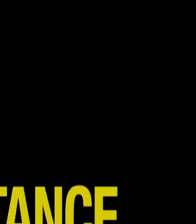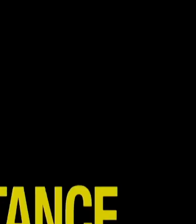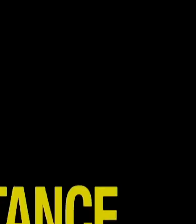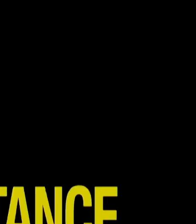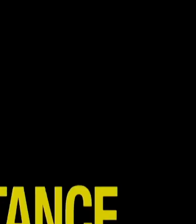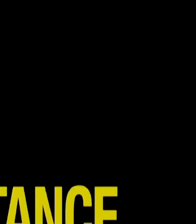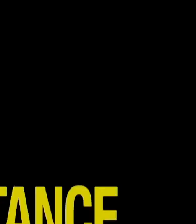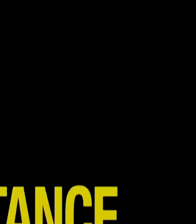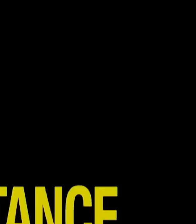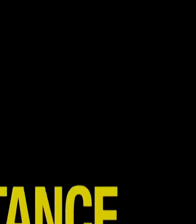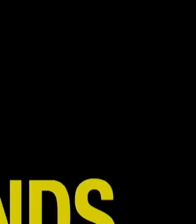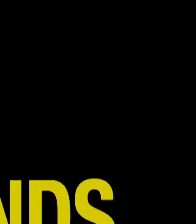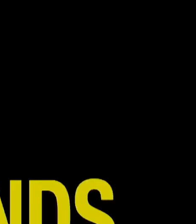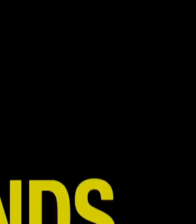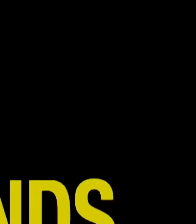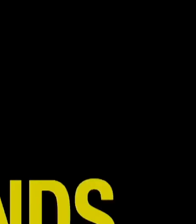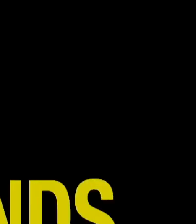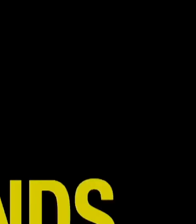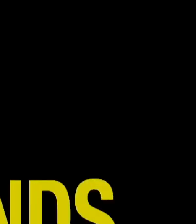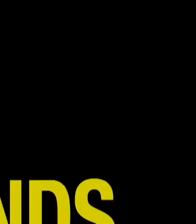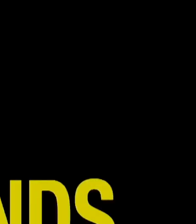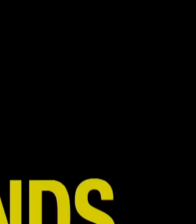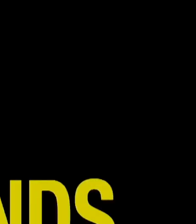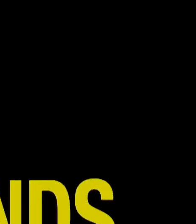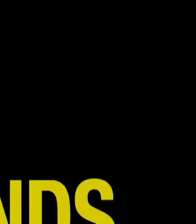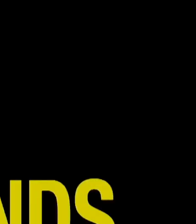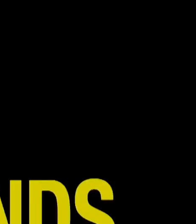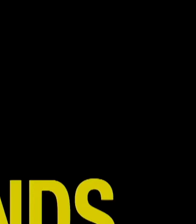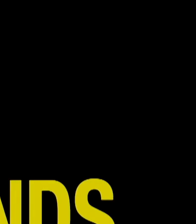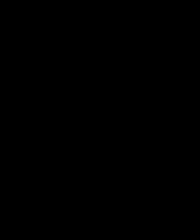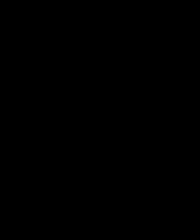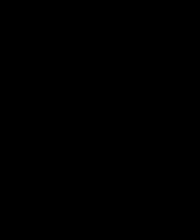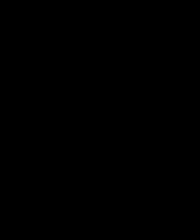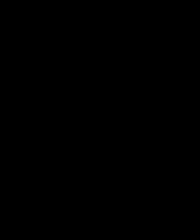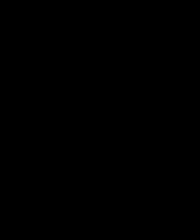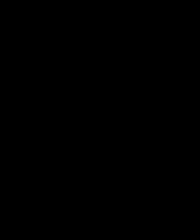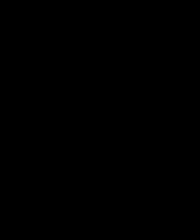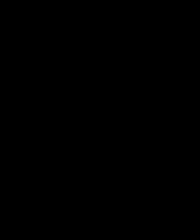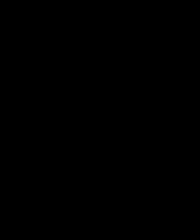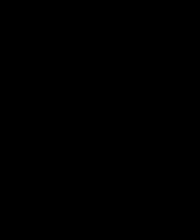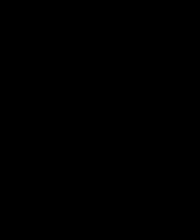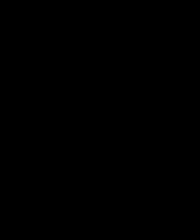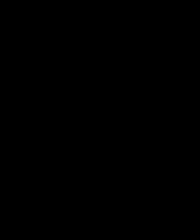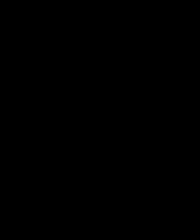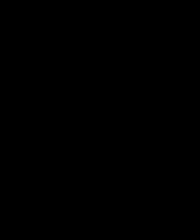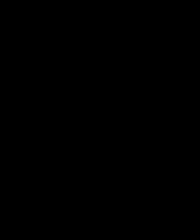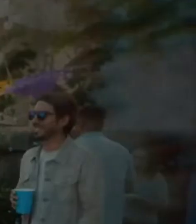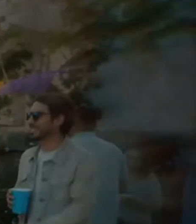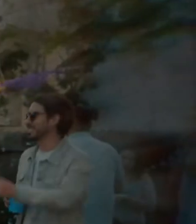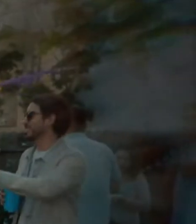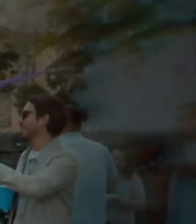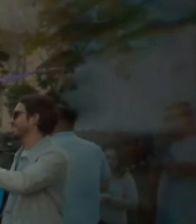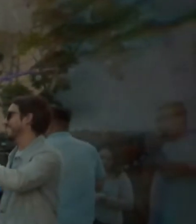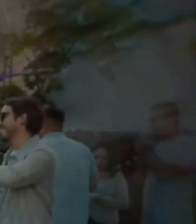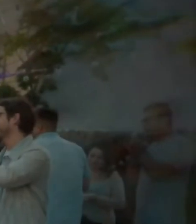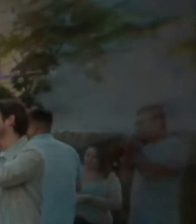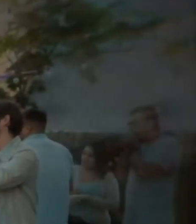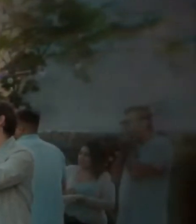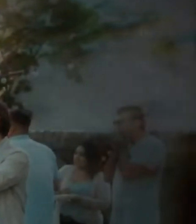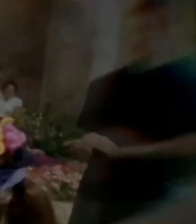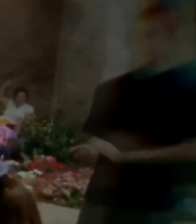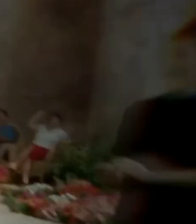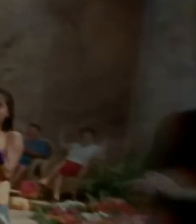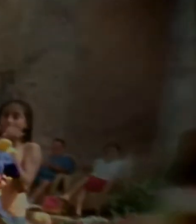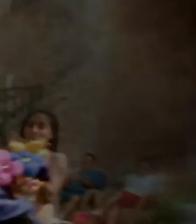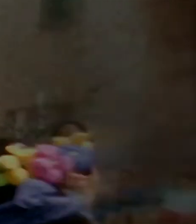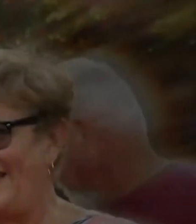mask, maintain physical distance, wash your hands to stop the spread. It couldn't be easier to save a life. Están todos